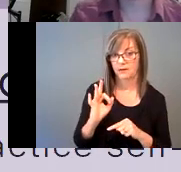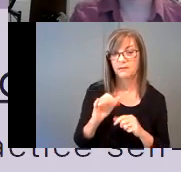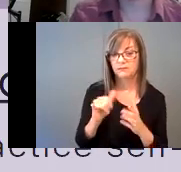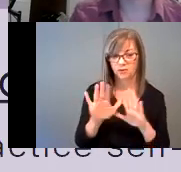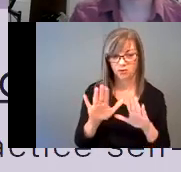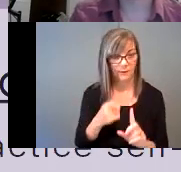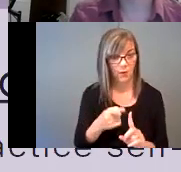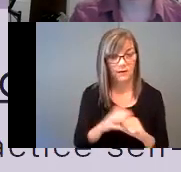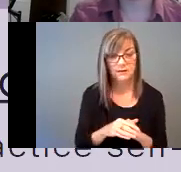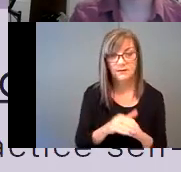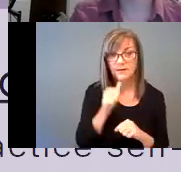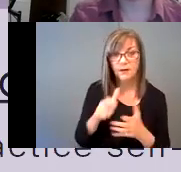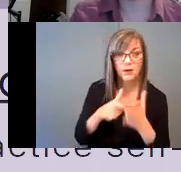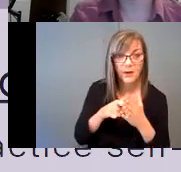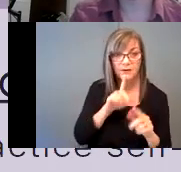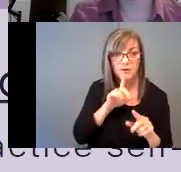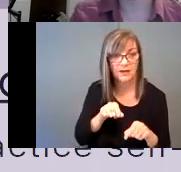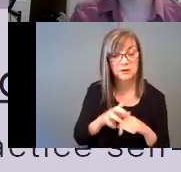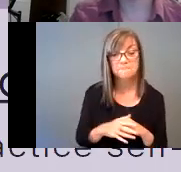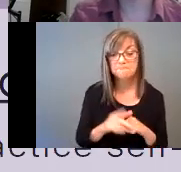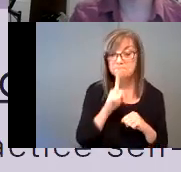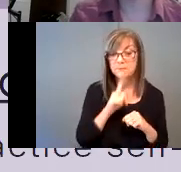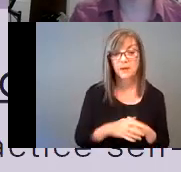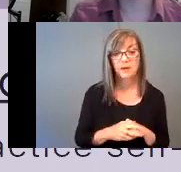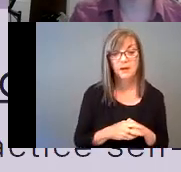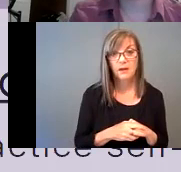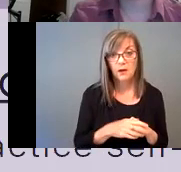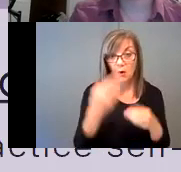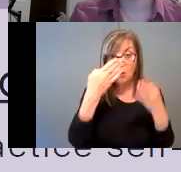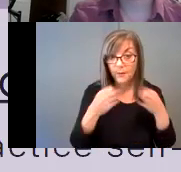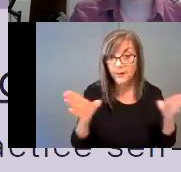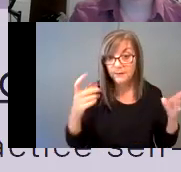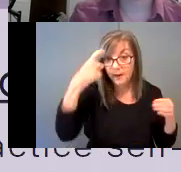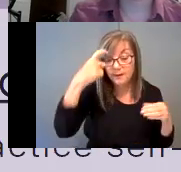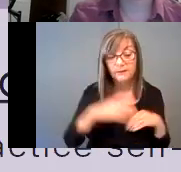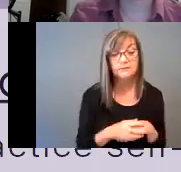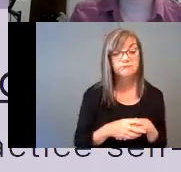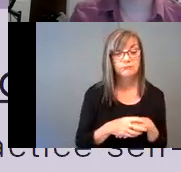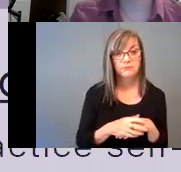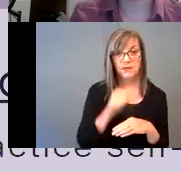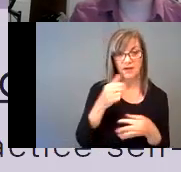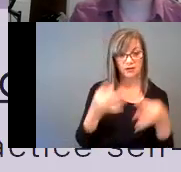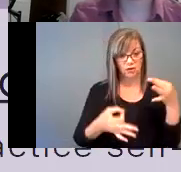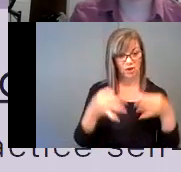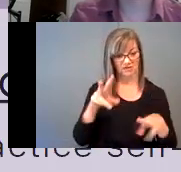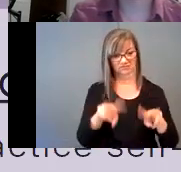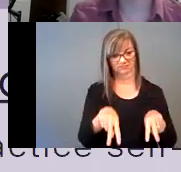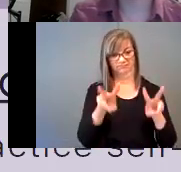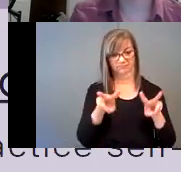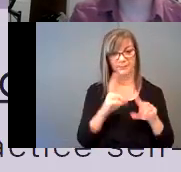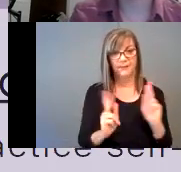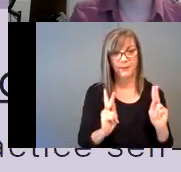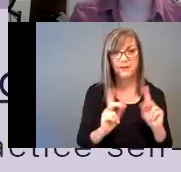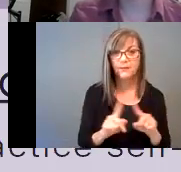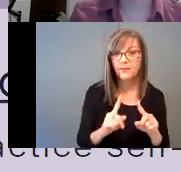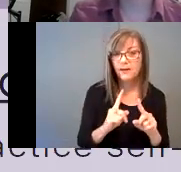Open-minded, I'm seeing a couple of people say that, not being judgmental. I'm seeing a lot of imagination ideas